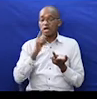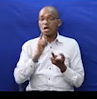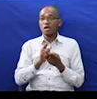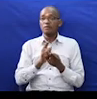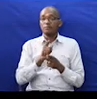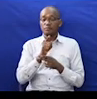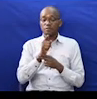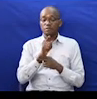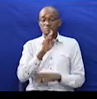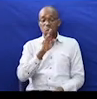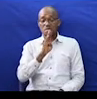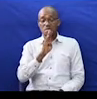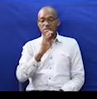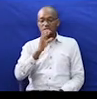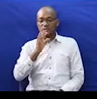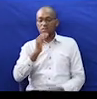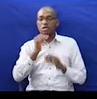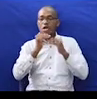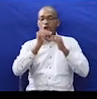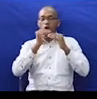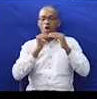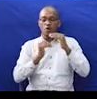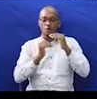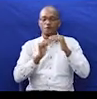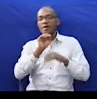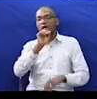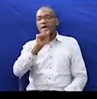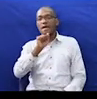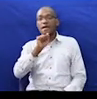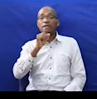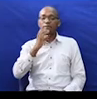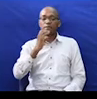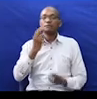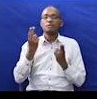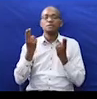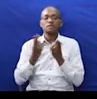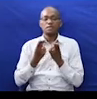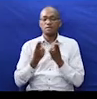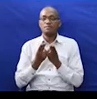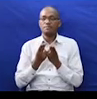BC over AC is the same as